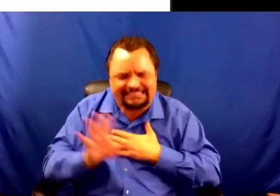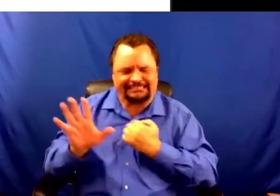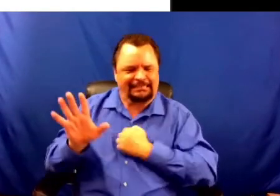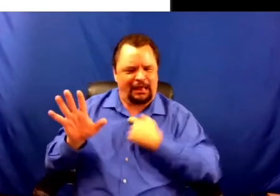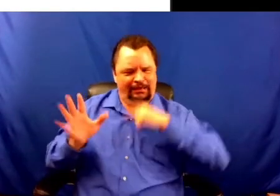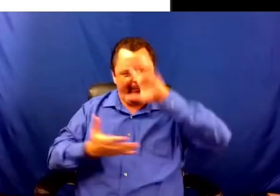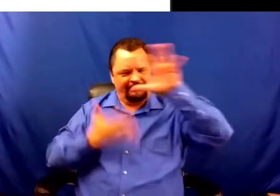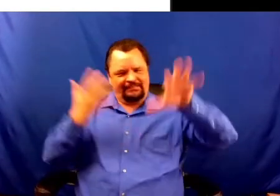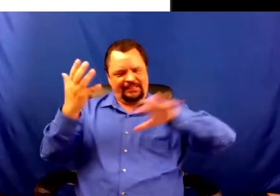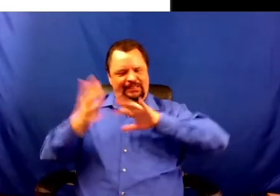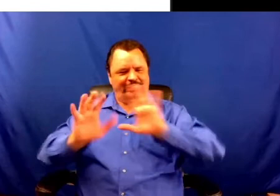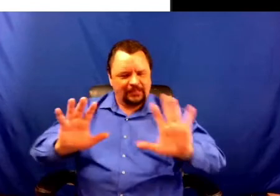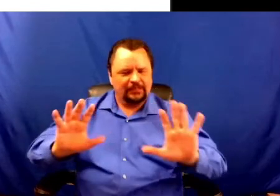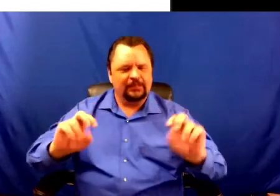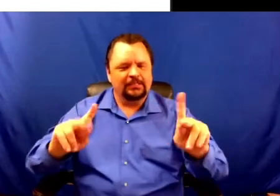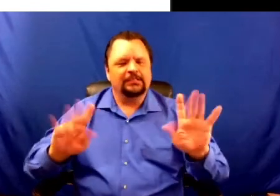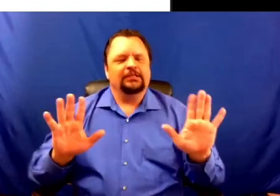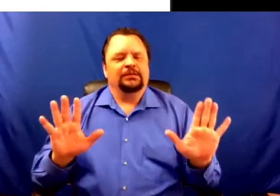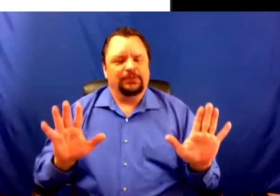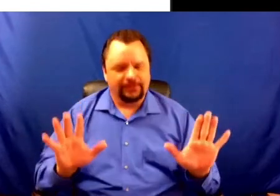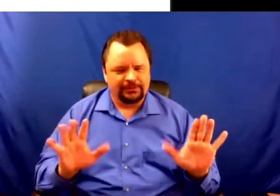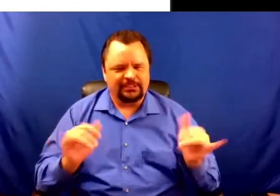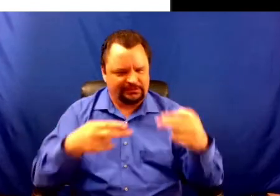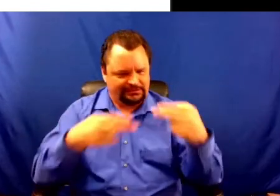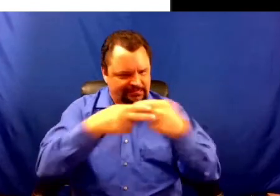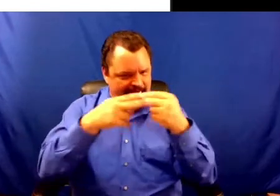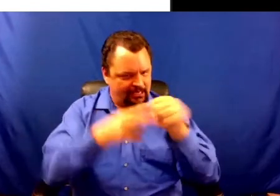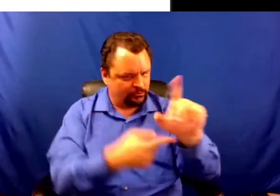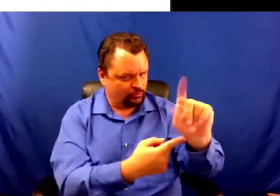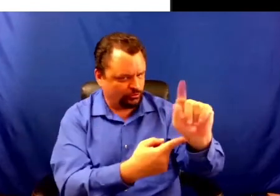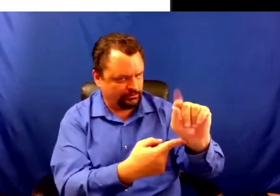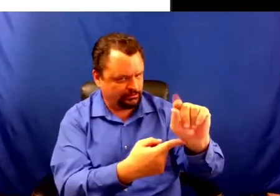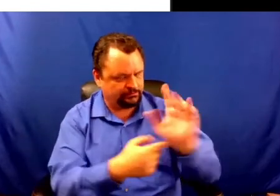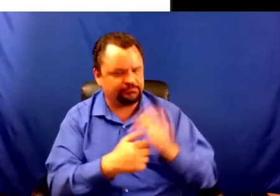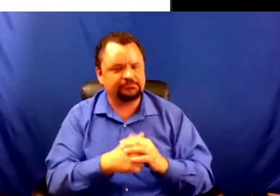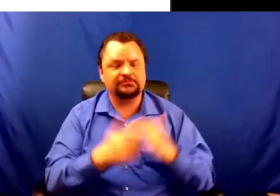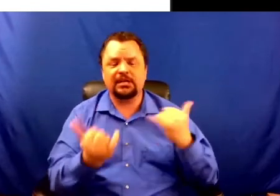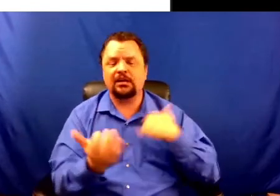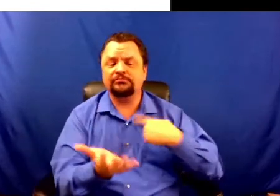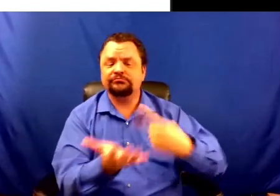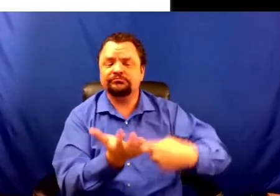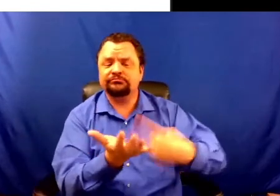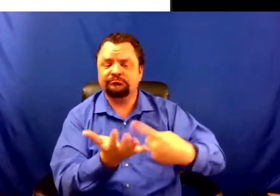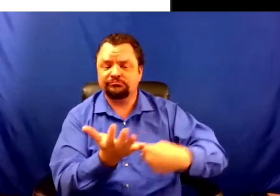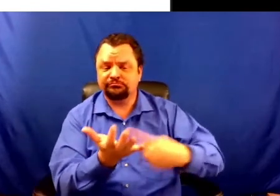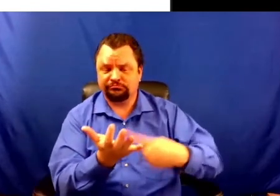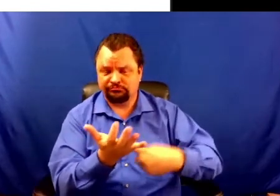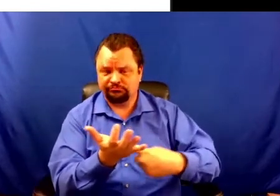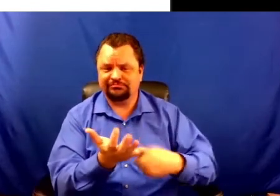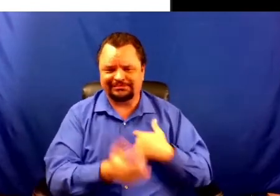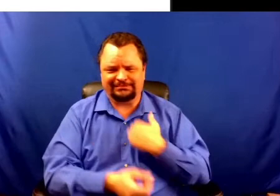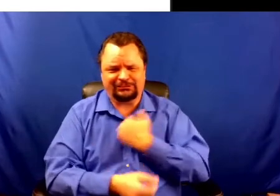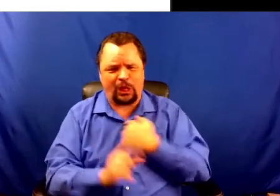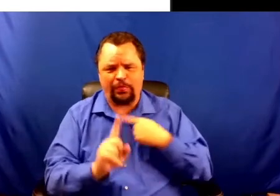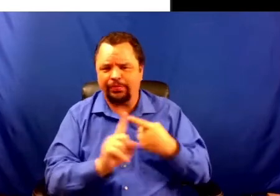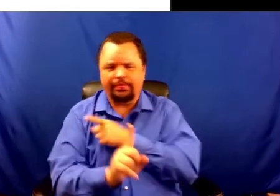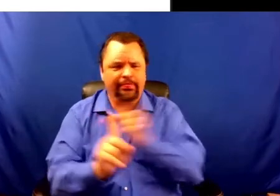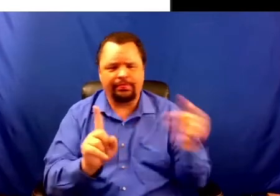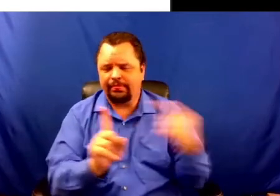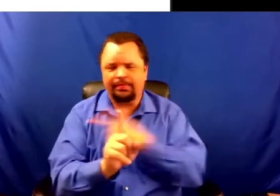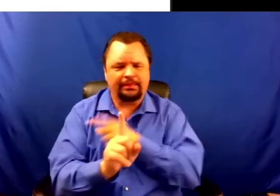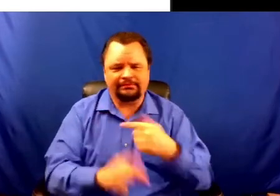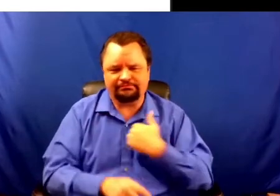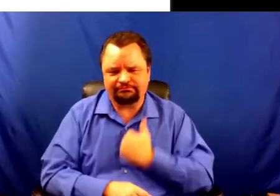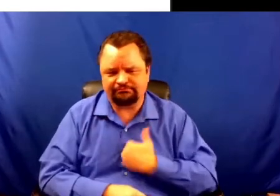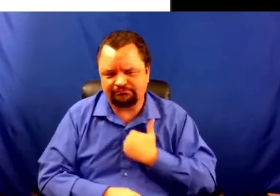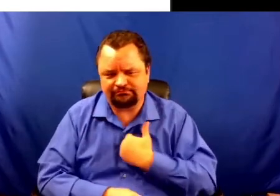So what I'm going to talk about, because my slide numbers are off, so I greatly apologize, is the 10 critical need positions. It's